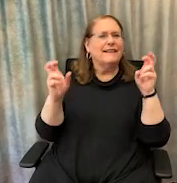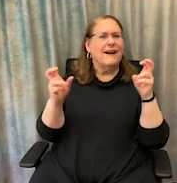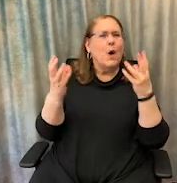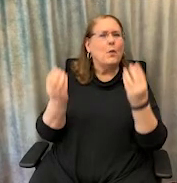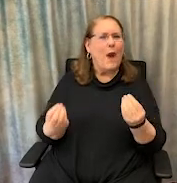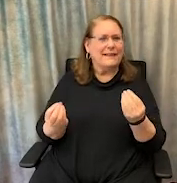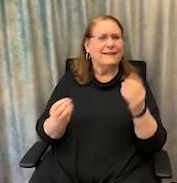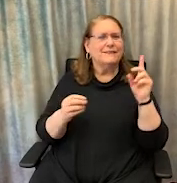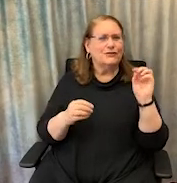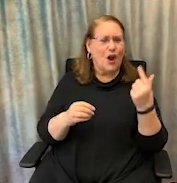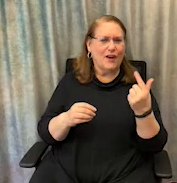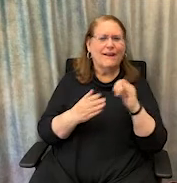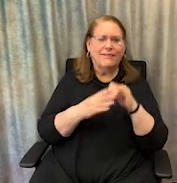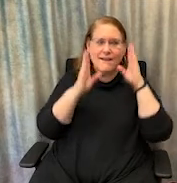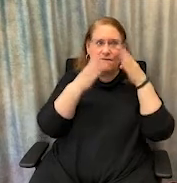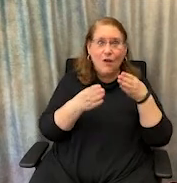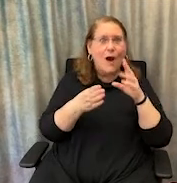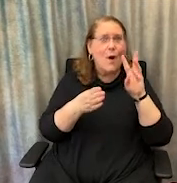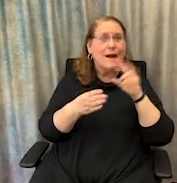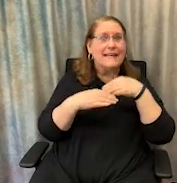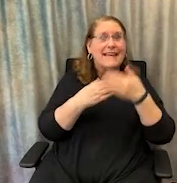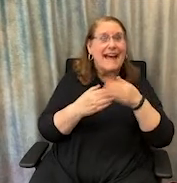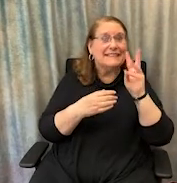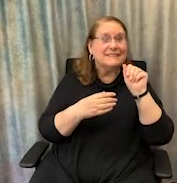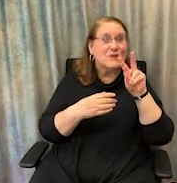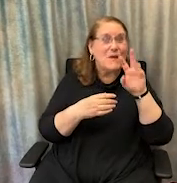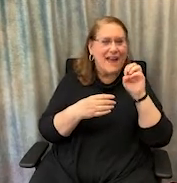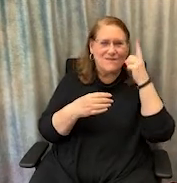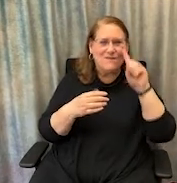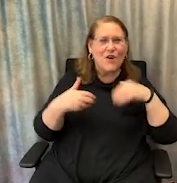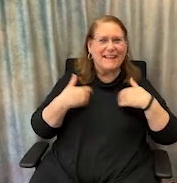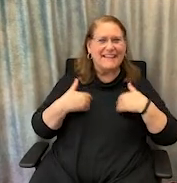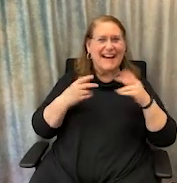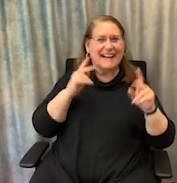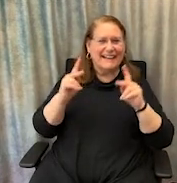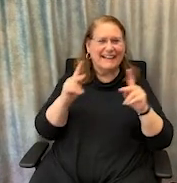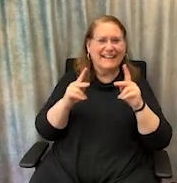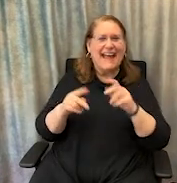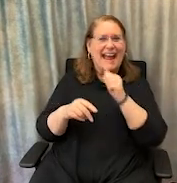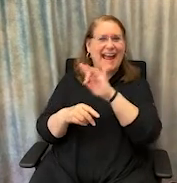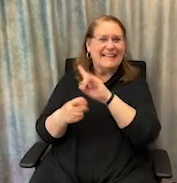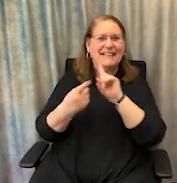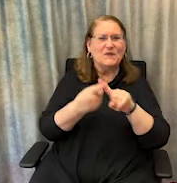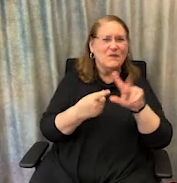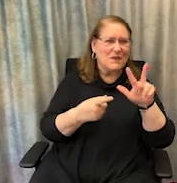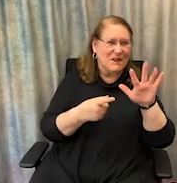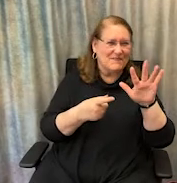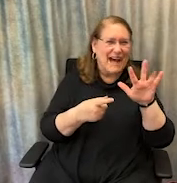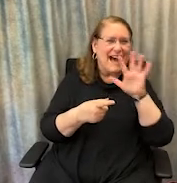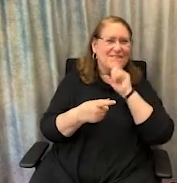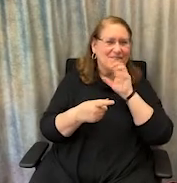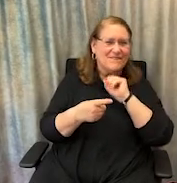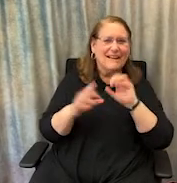program dedicated to our 18 to 35 demographic, and we were immediately inspired by the choice in the